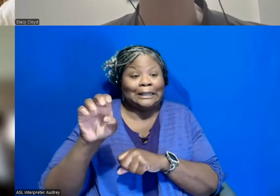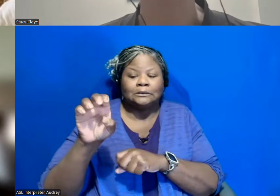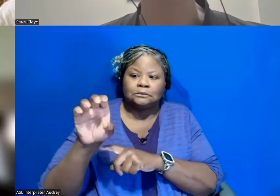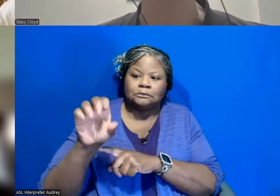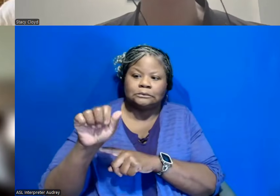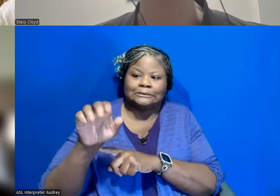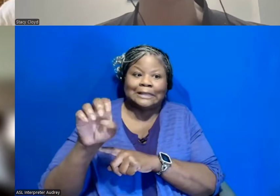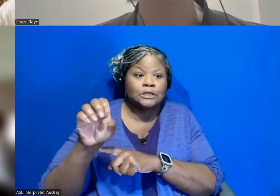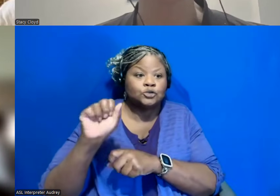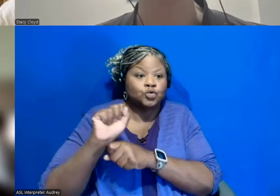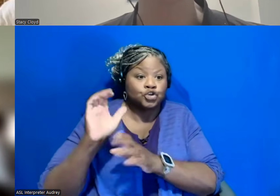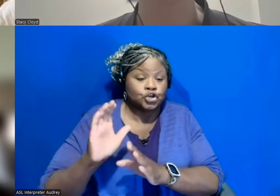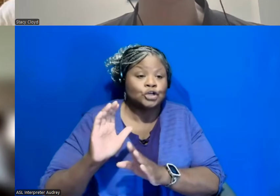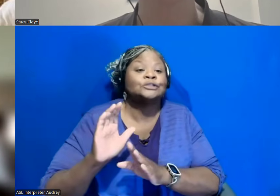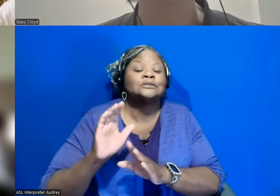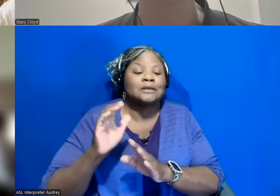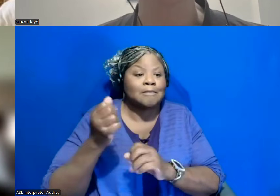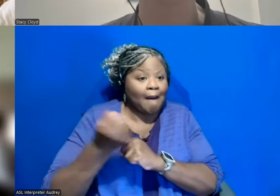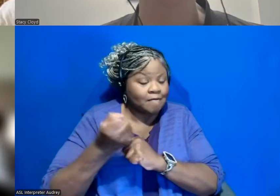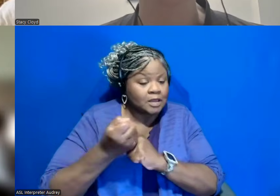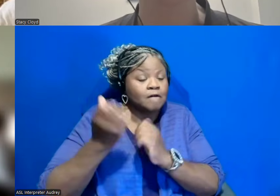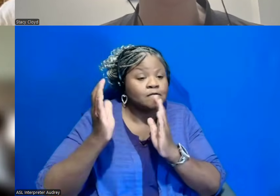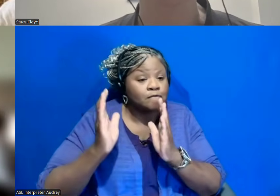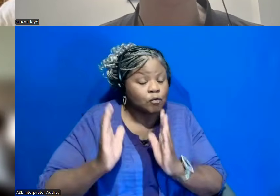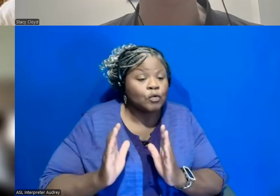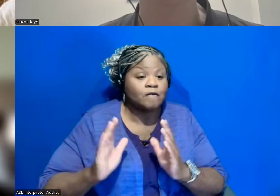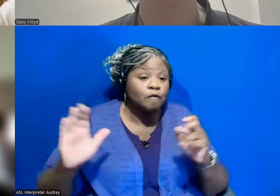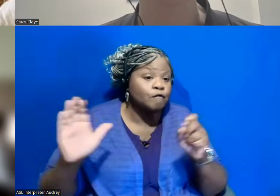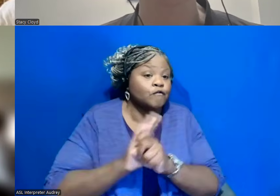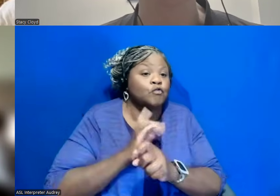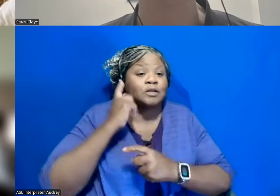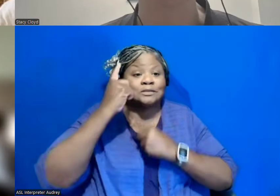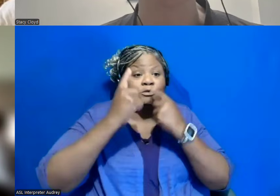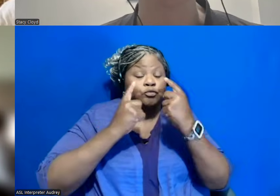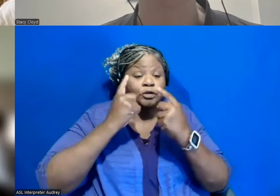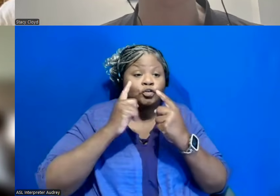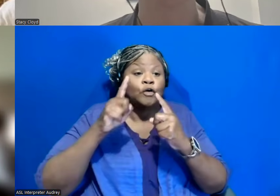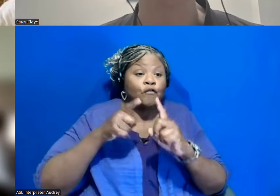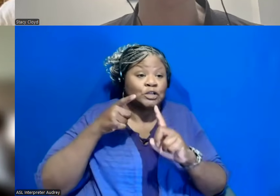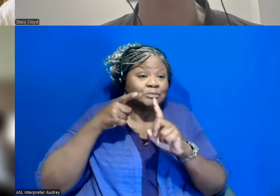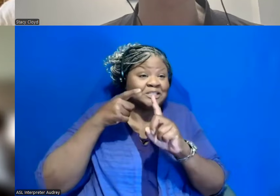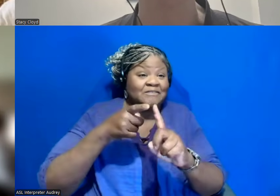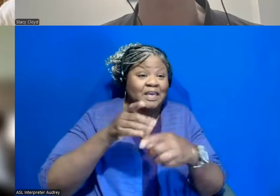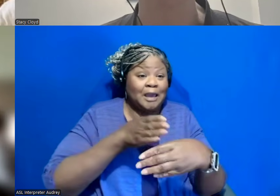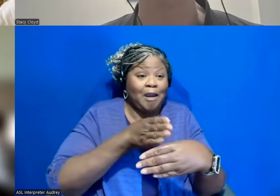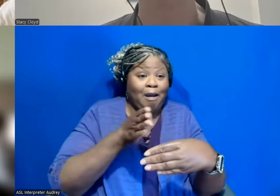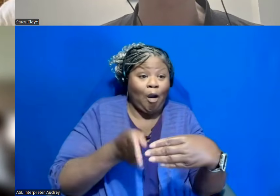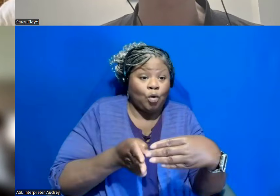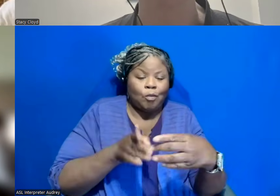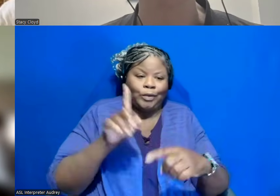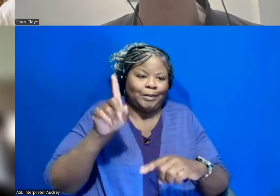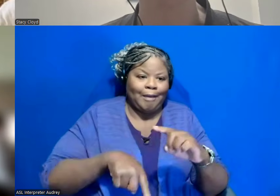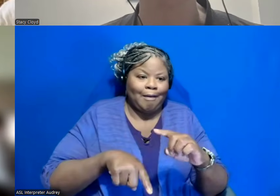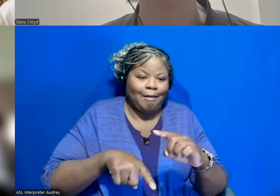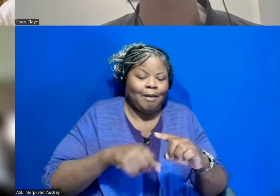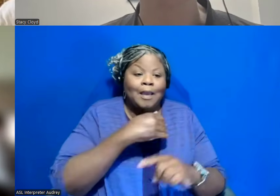for full and fair consideration. We can't advocate for a specific outcome, right? A member of Congress cannot tell a